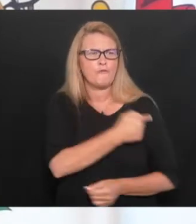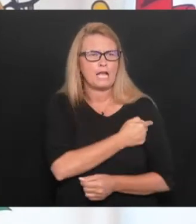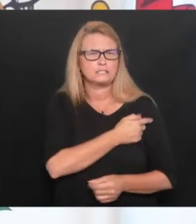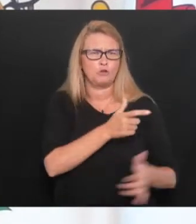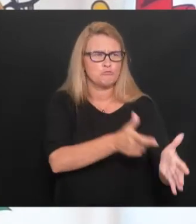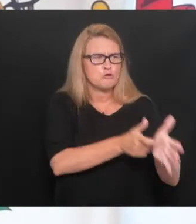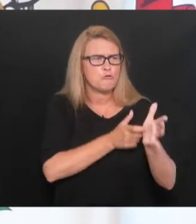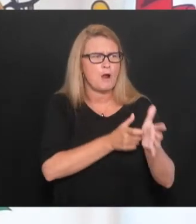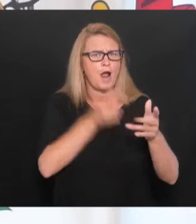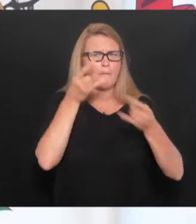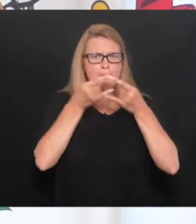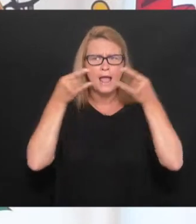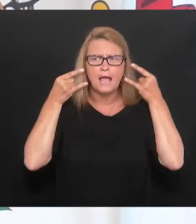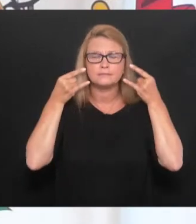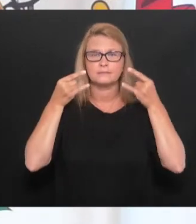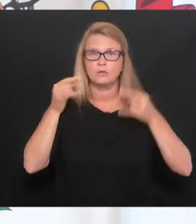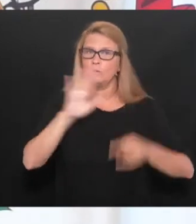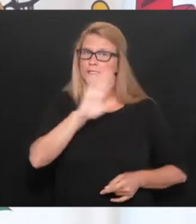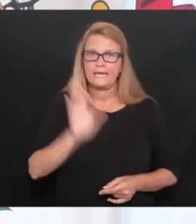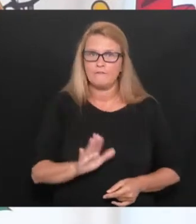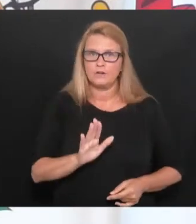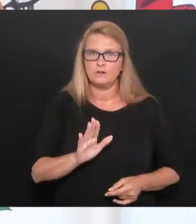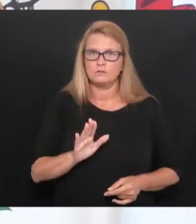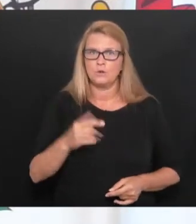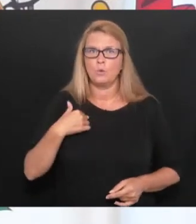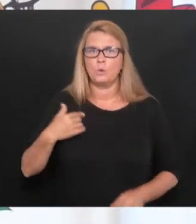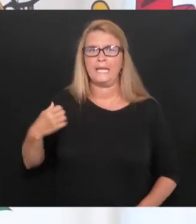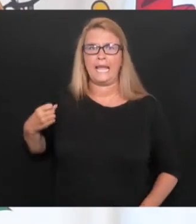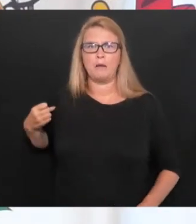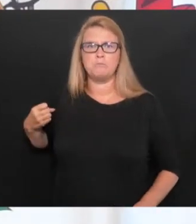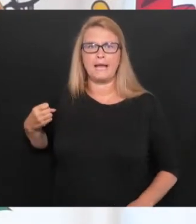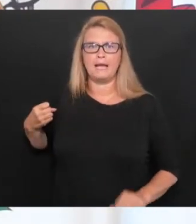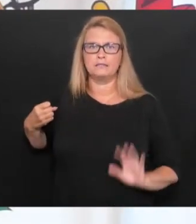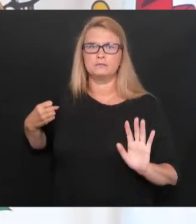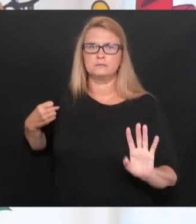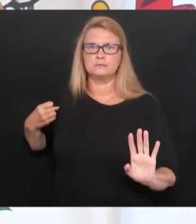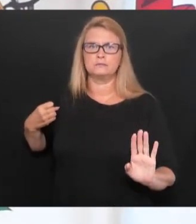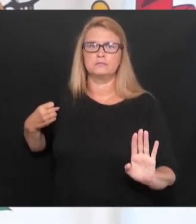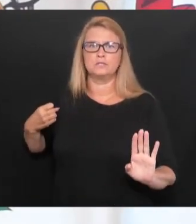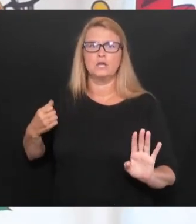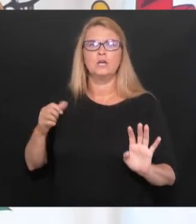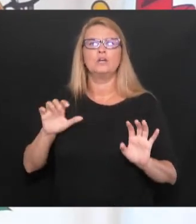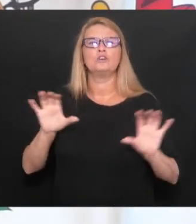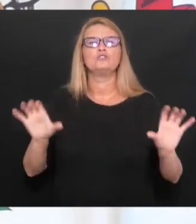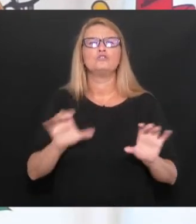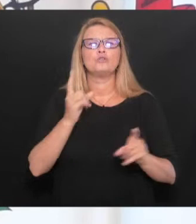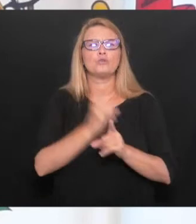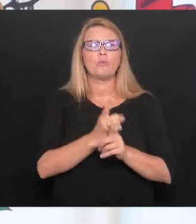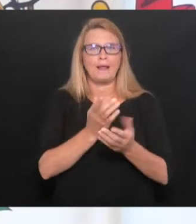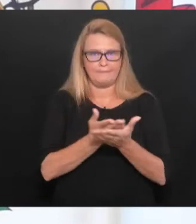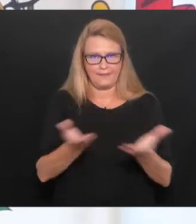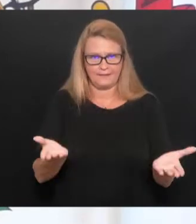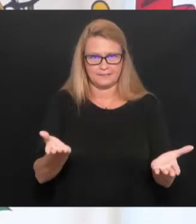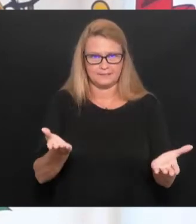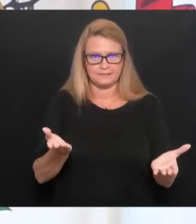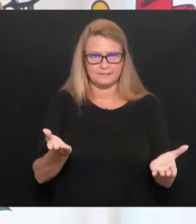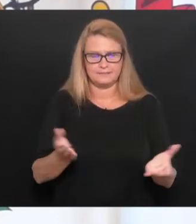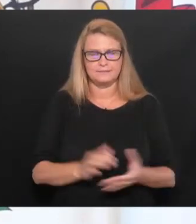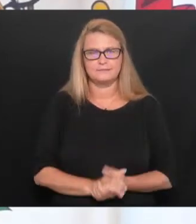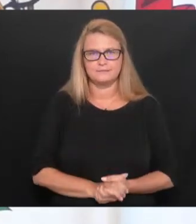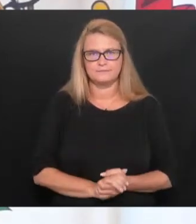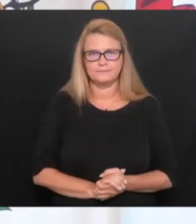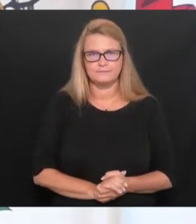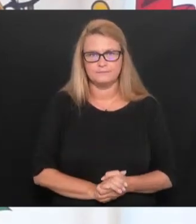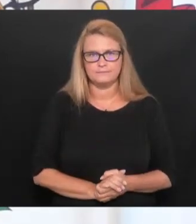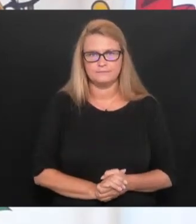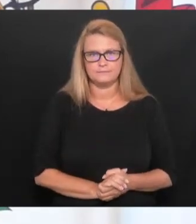government worker and everything. We have held back and tried to do the right stuff. And